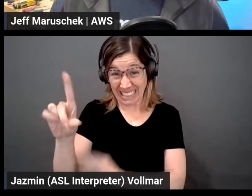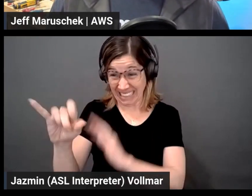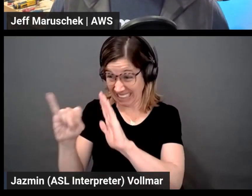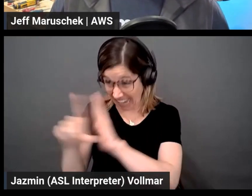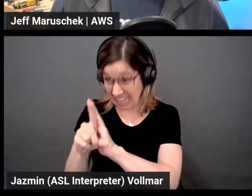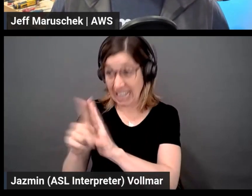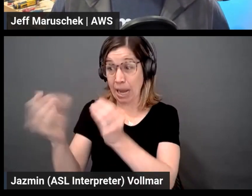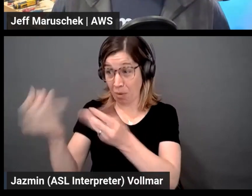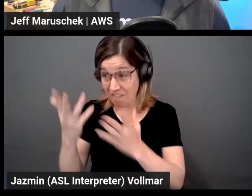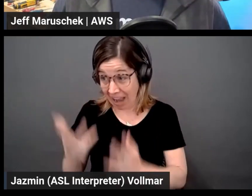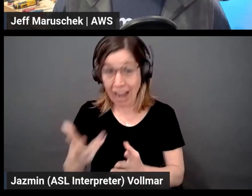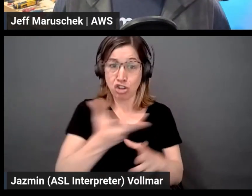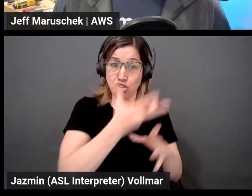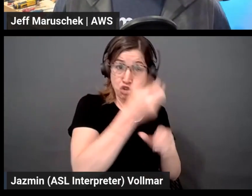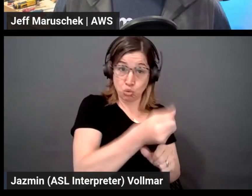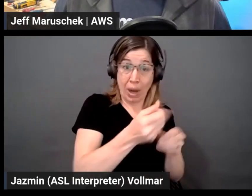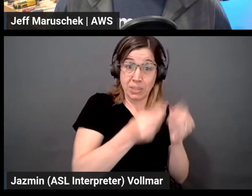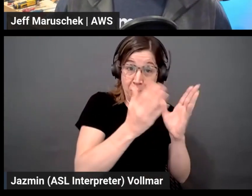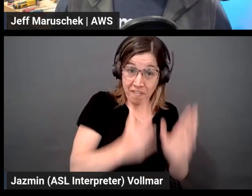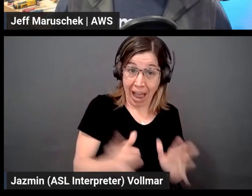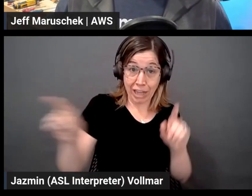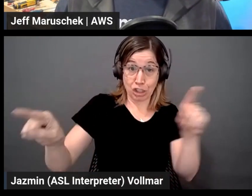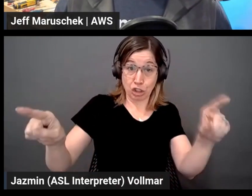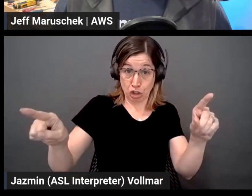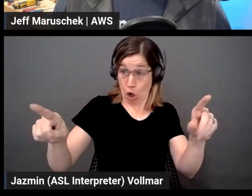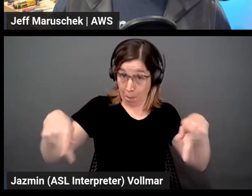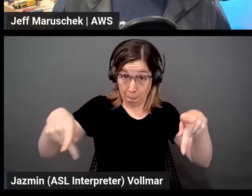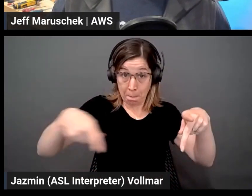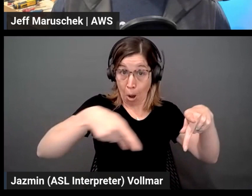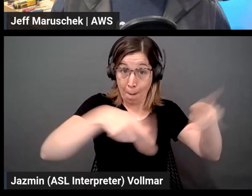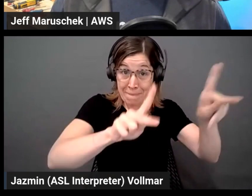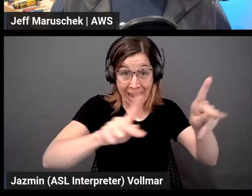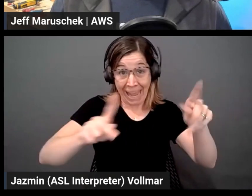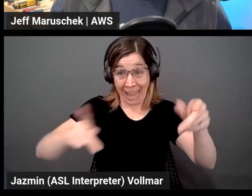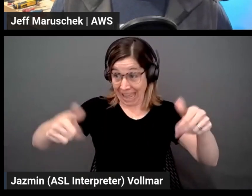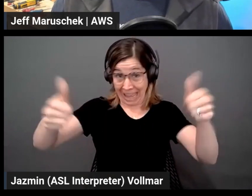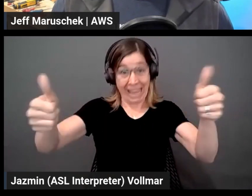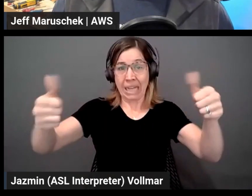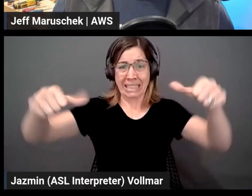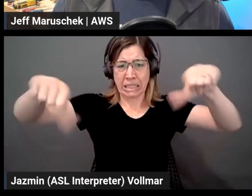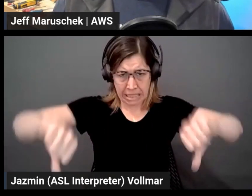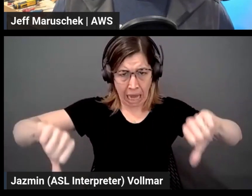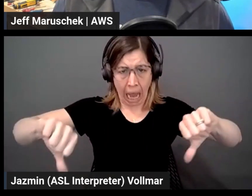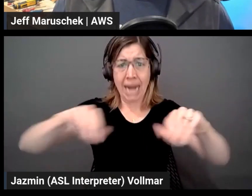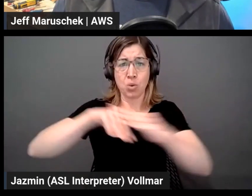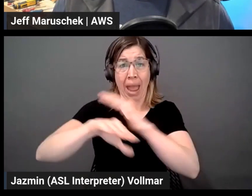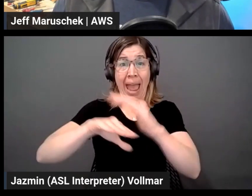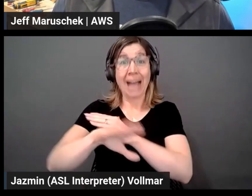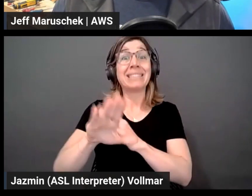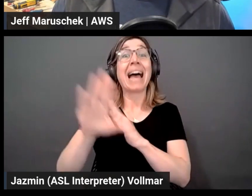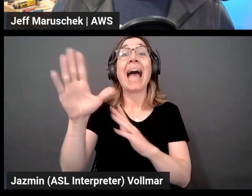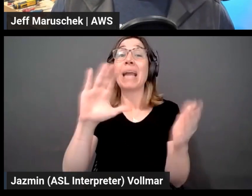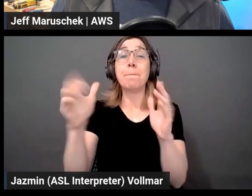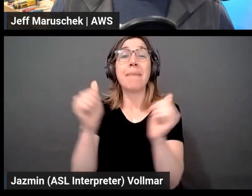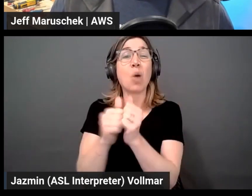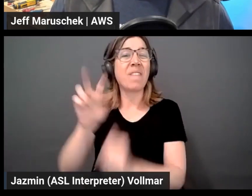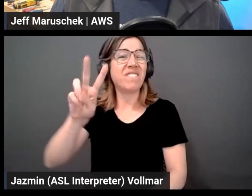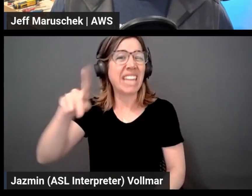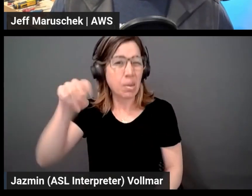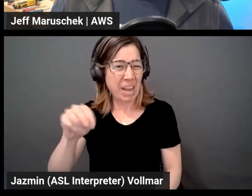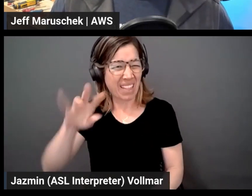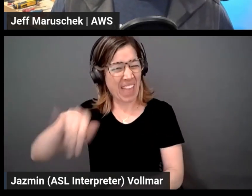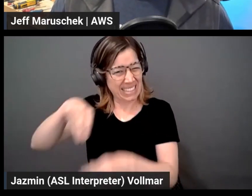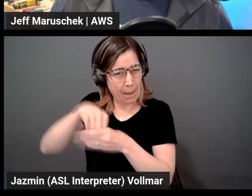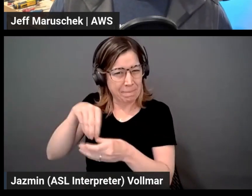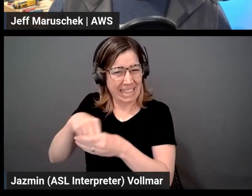to permit or deny access to your applications compared to what you have today with VPN, which is more of an implicit trust. Now, for those